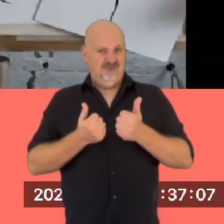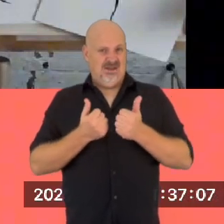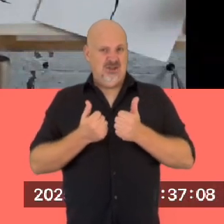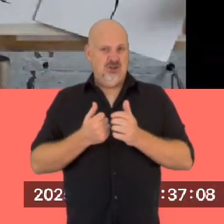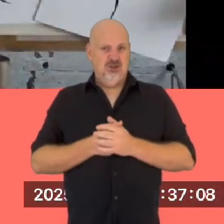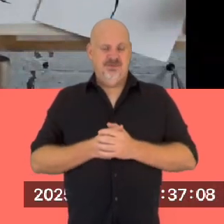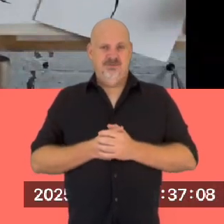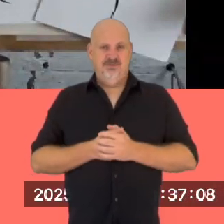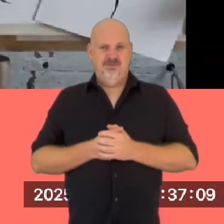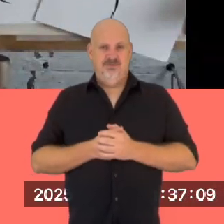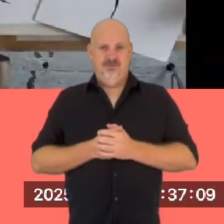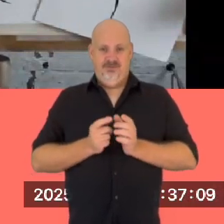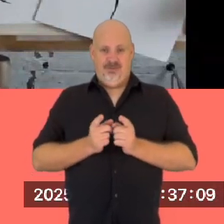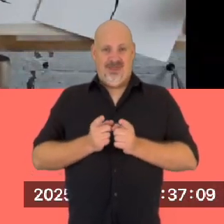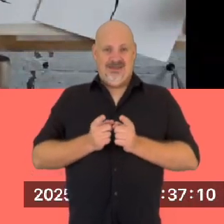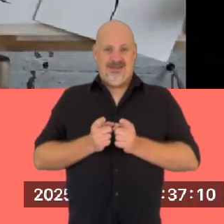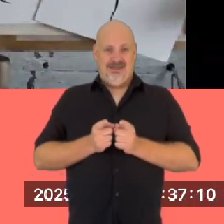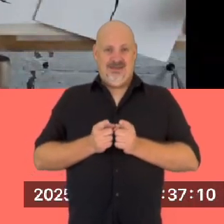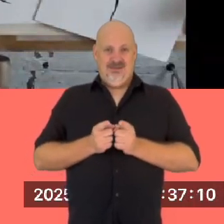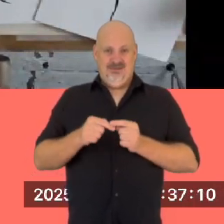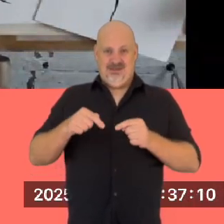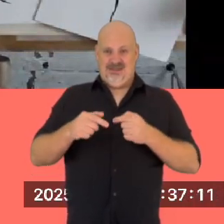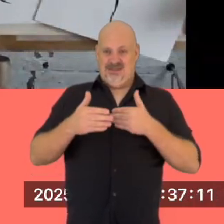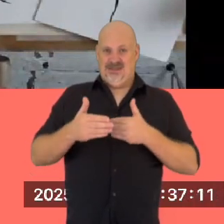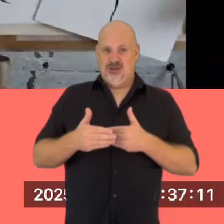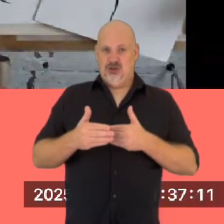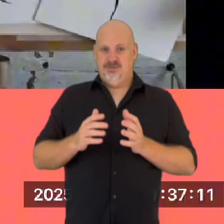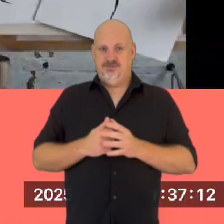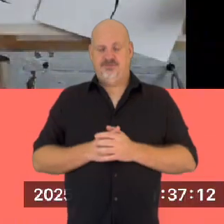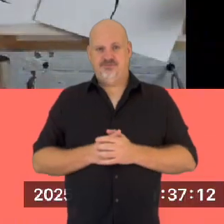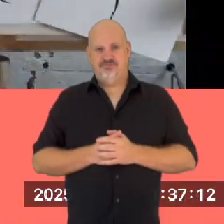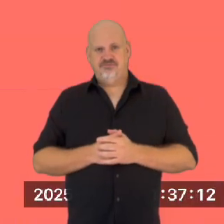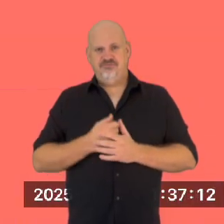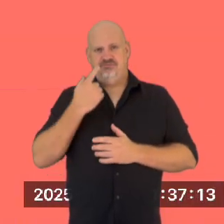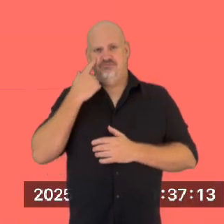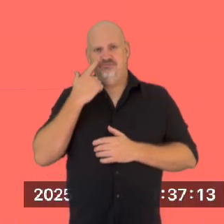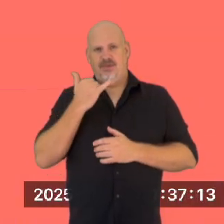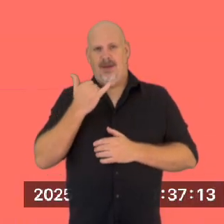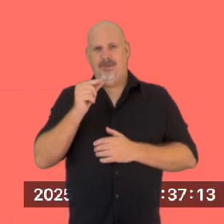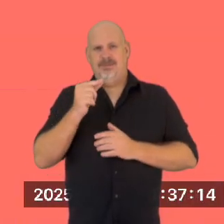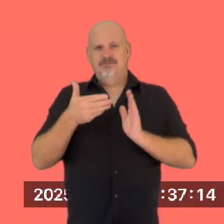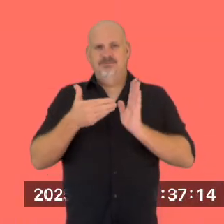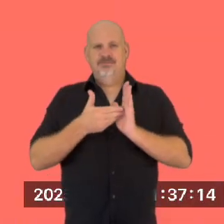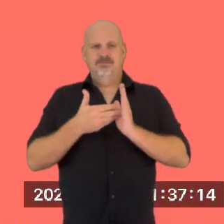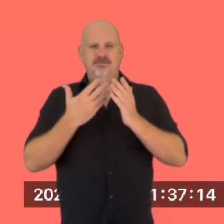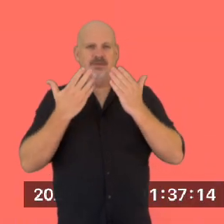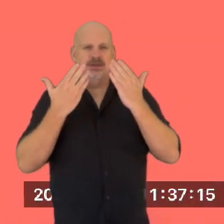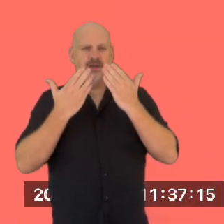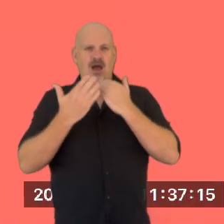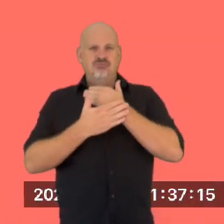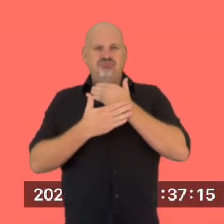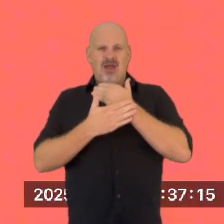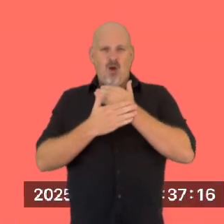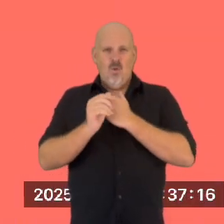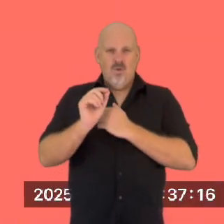we're coming up to a near finish, I think, on this one here for this session. I might just do paint a little